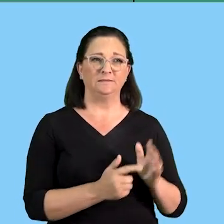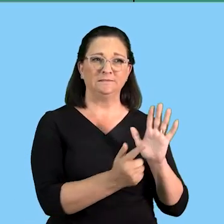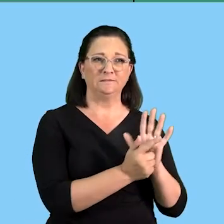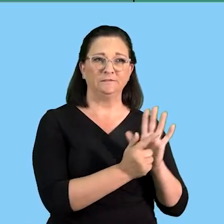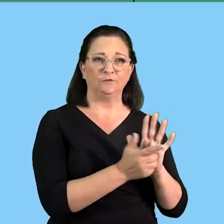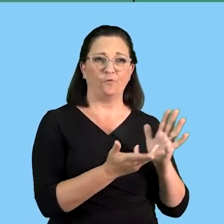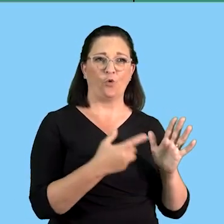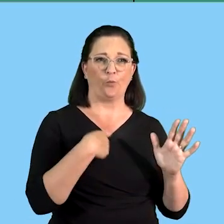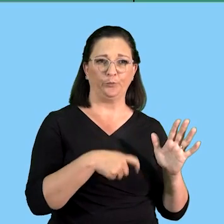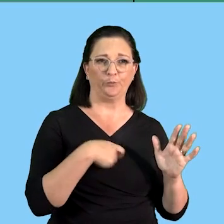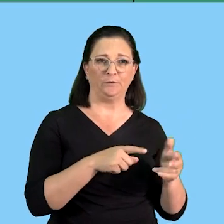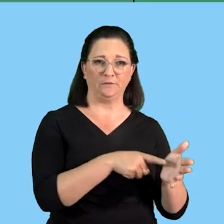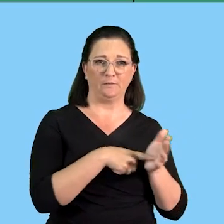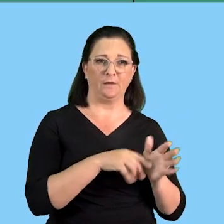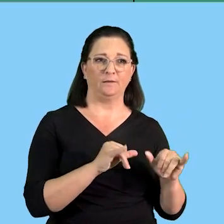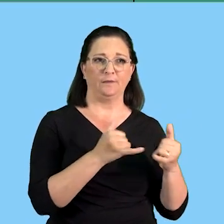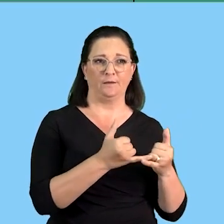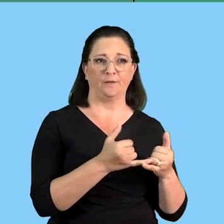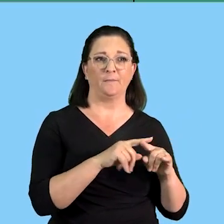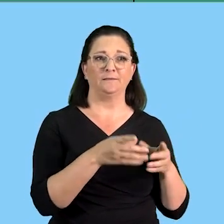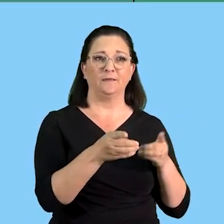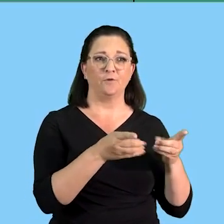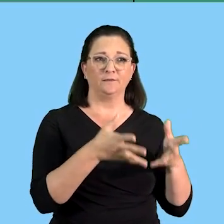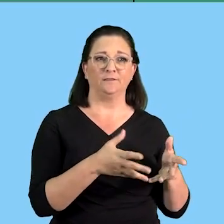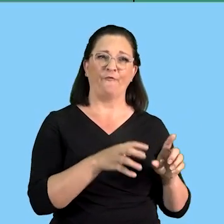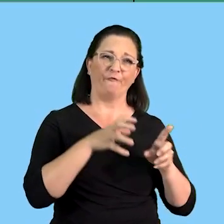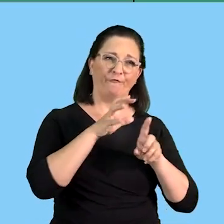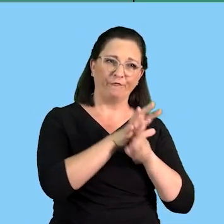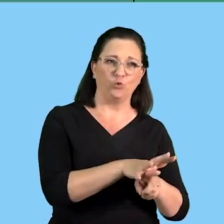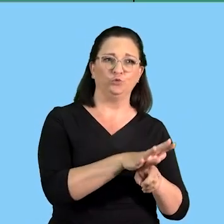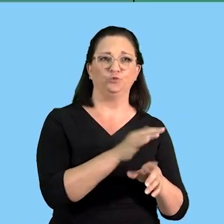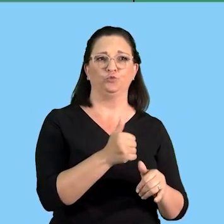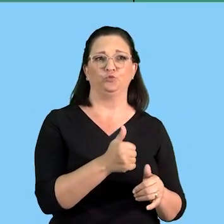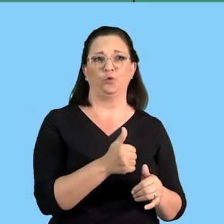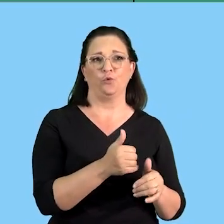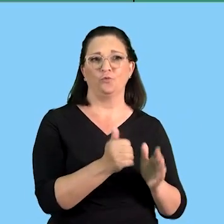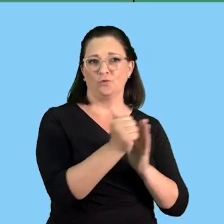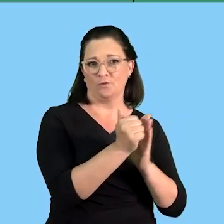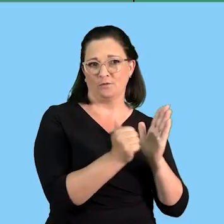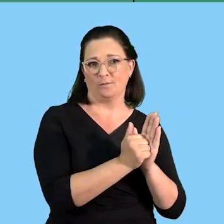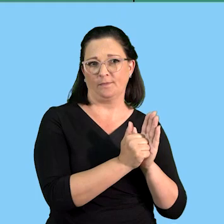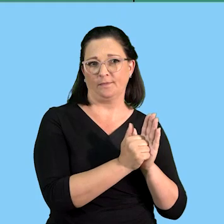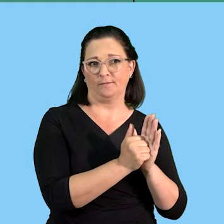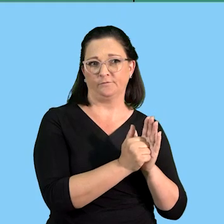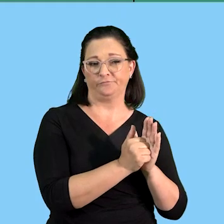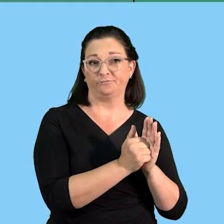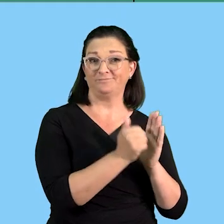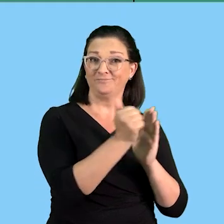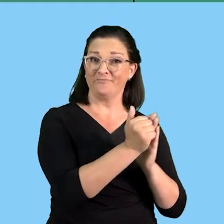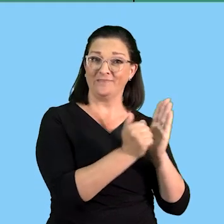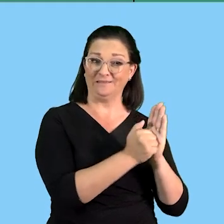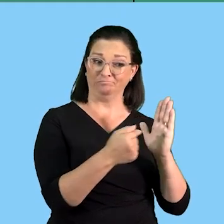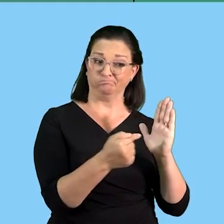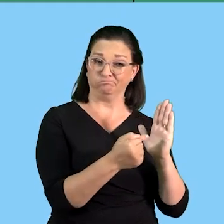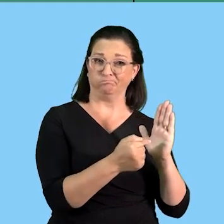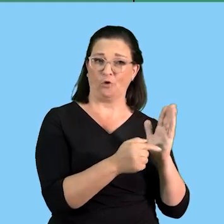personal liability company? Directors are forced by the Act. That is why this is part of legislation, because this is set by the